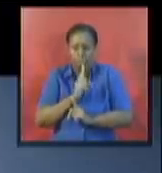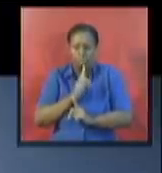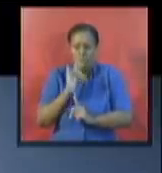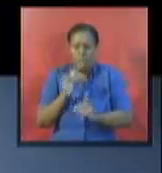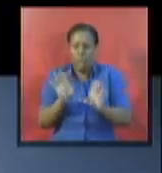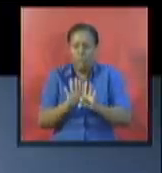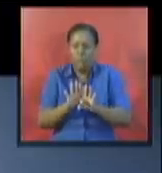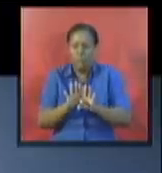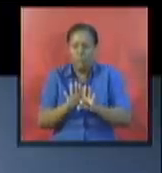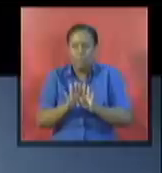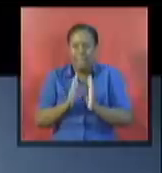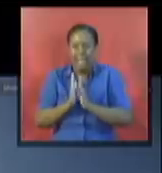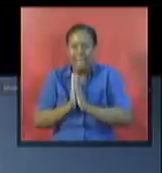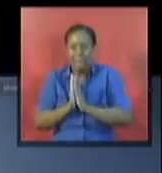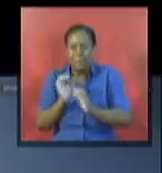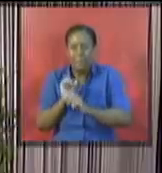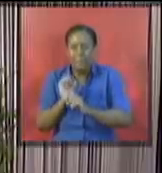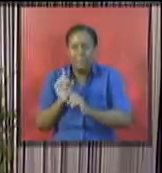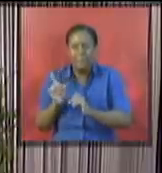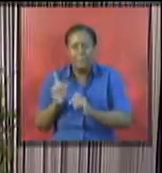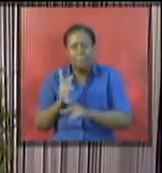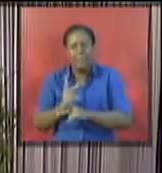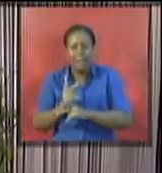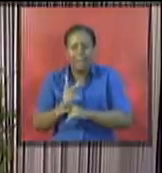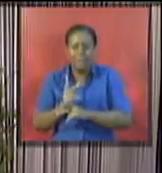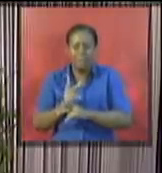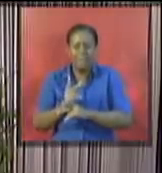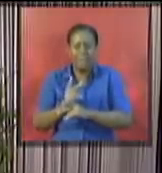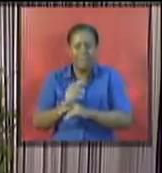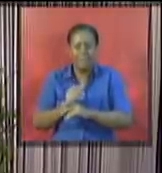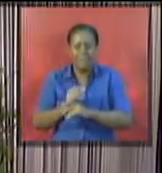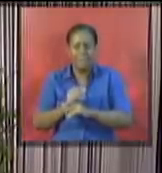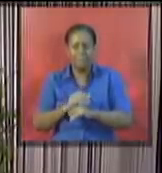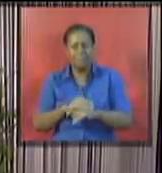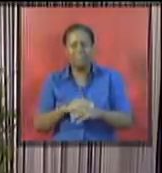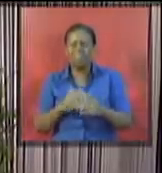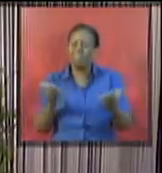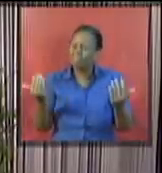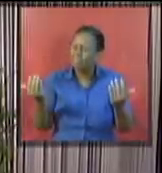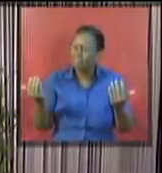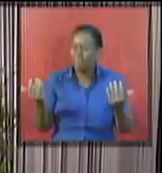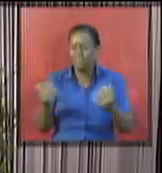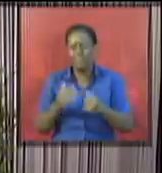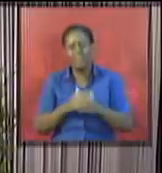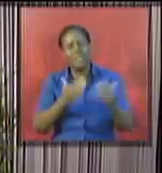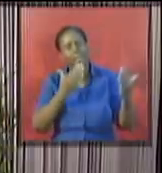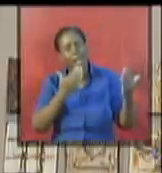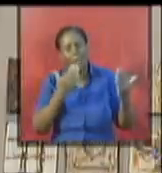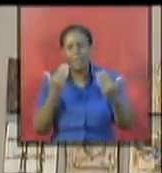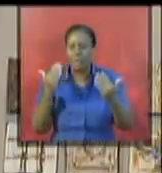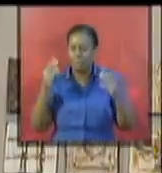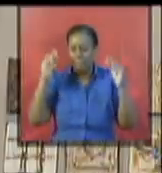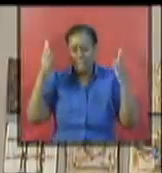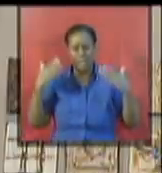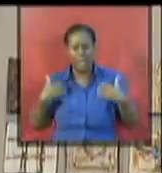themselves. Thank you so much for your question. So the Ministry of Health published some guidelines as